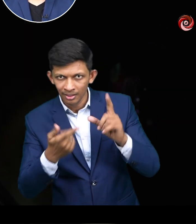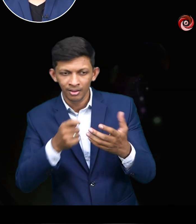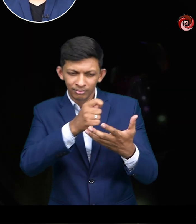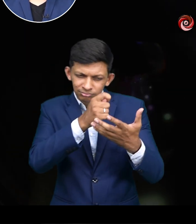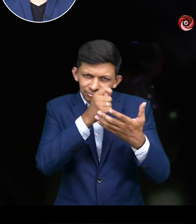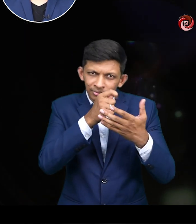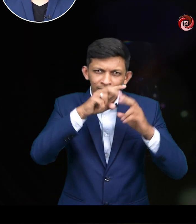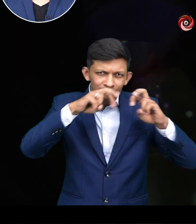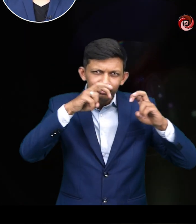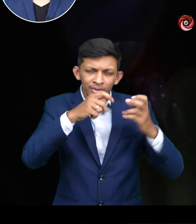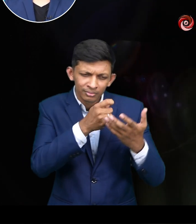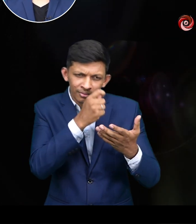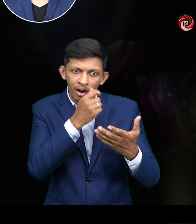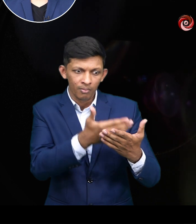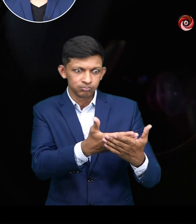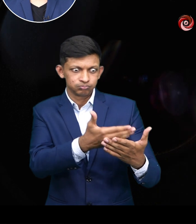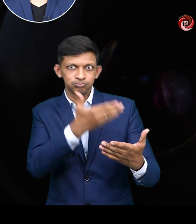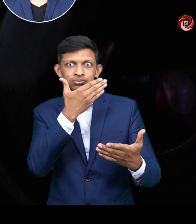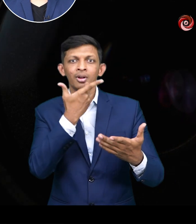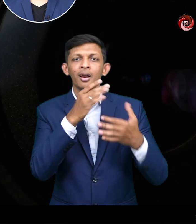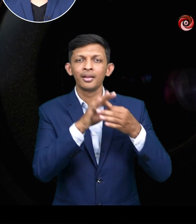erect, and magnified.